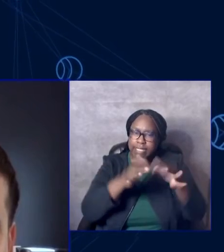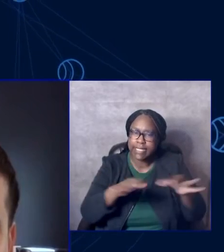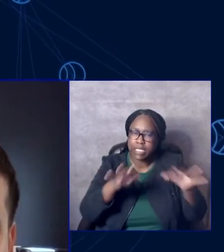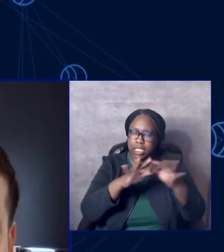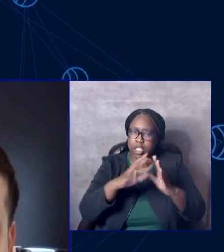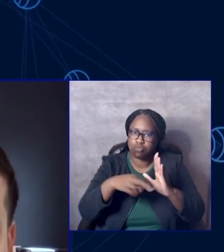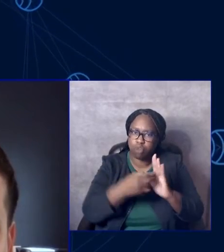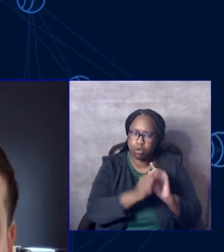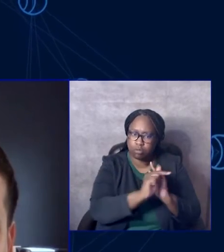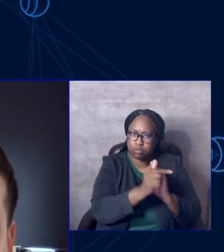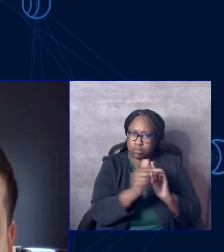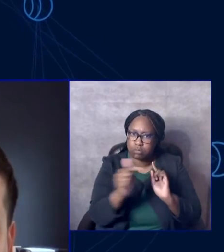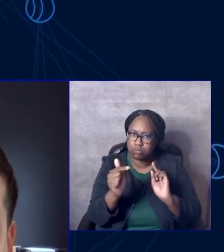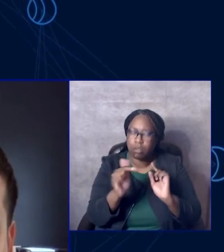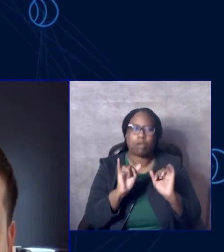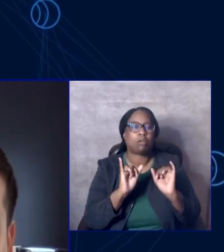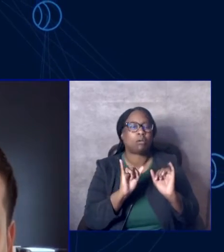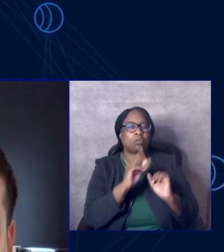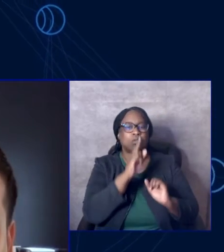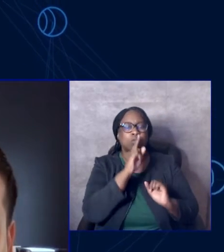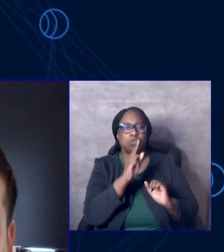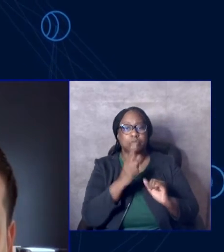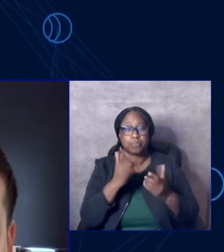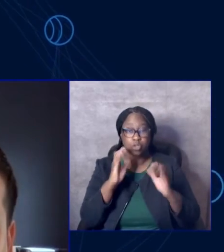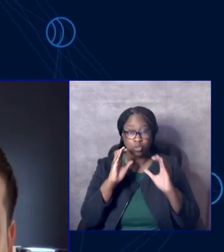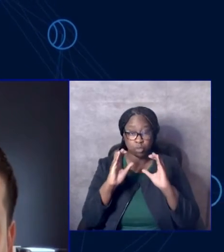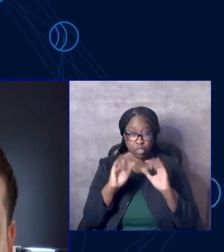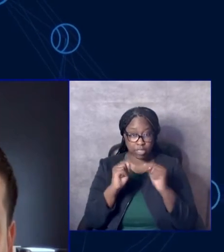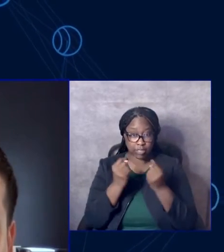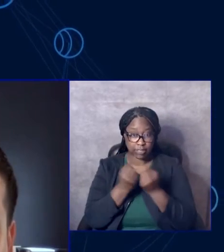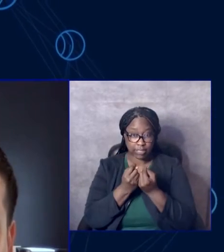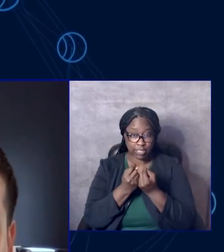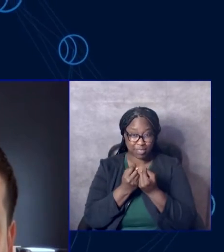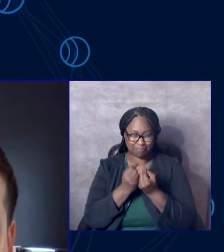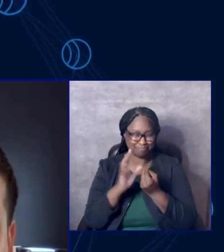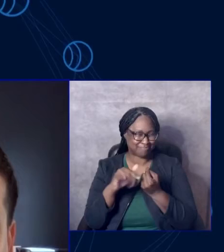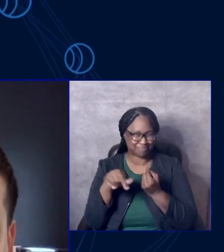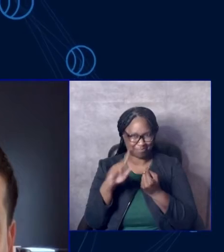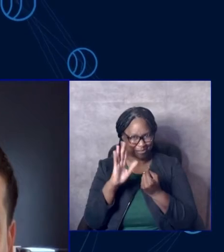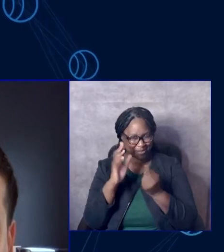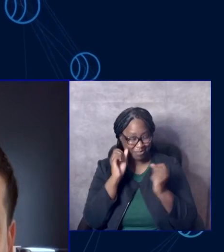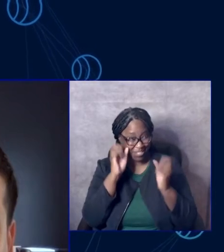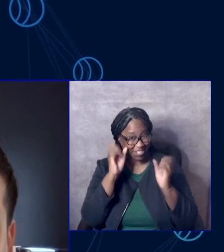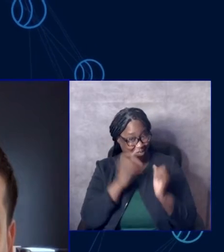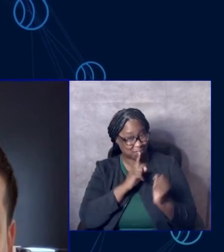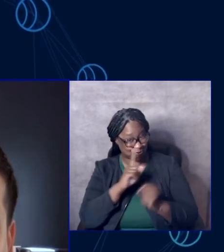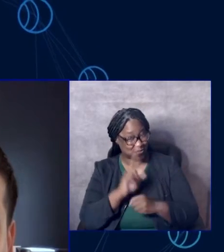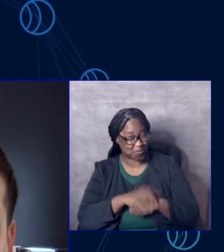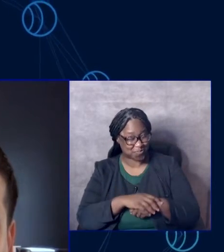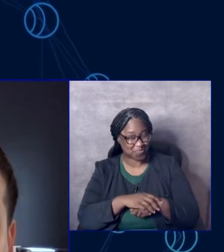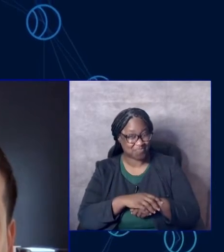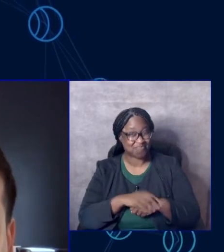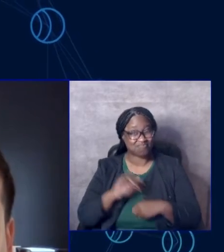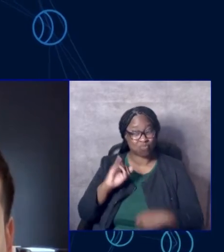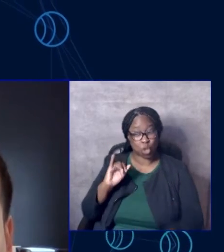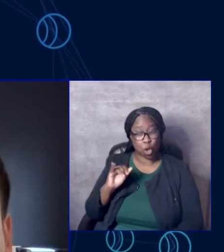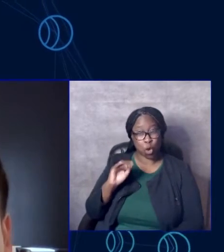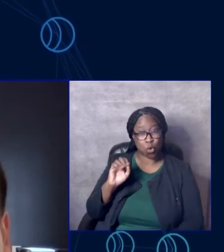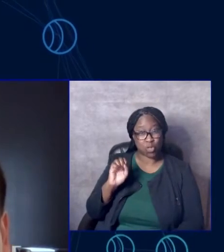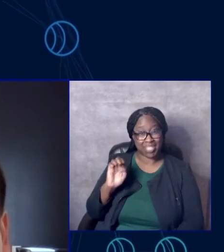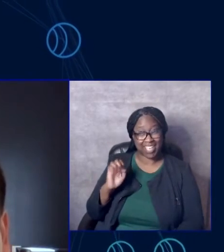team? Sure. So within our communications team, and y'all are going to be shocked, but this is the truth. It was only Jose and I. Whoa.